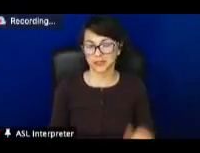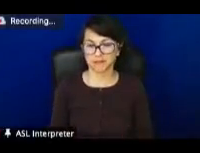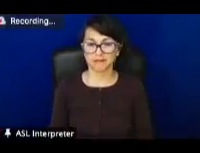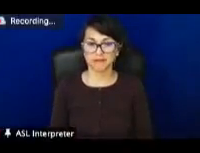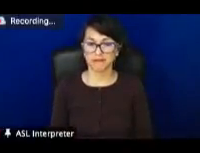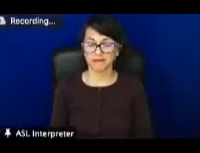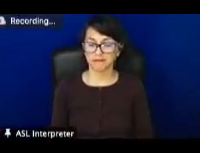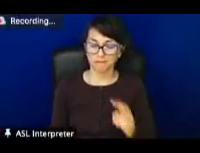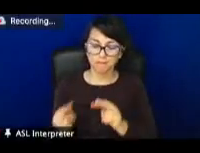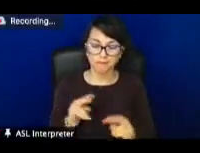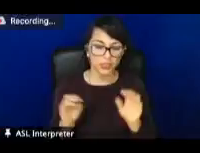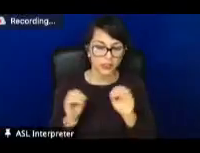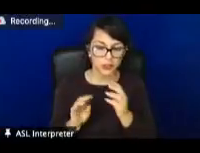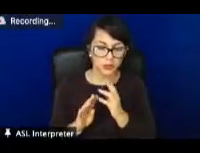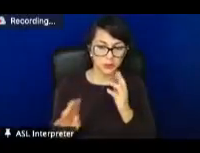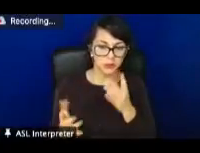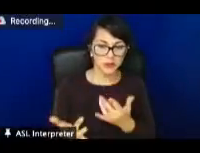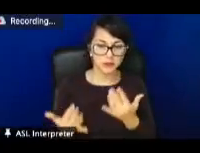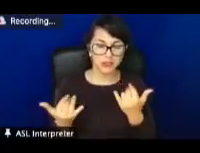anyone in the queue at this time, Chair.